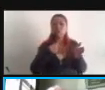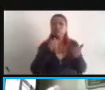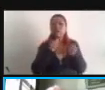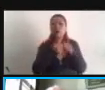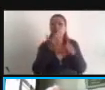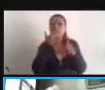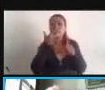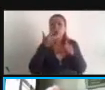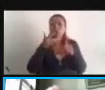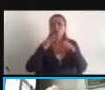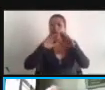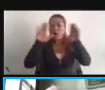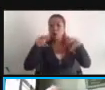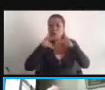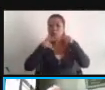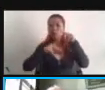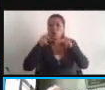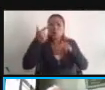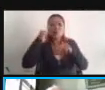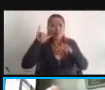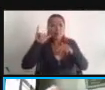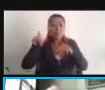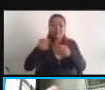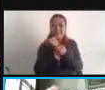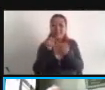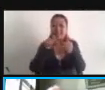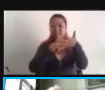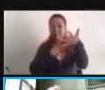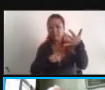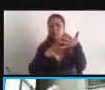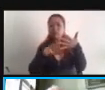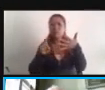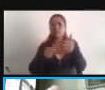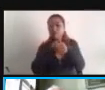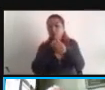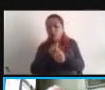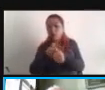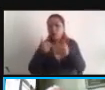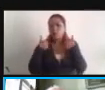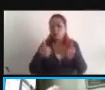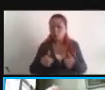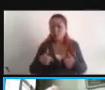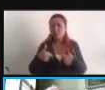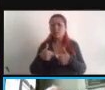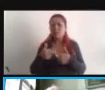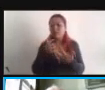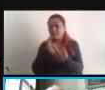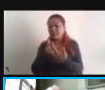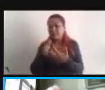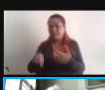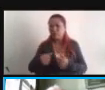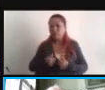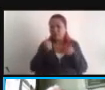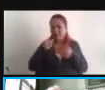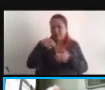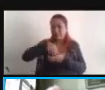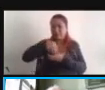built, and this is how it needs to be built safely. This is how it needs to be built so the human can survive in it. So that's what these standards